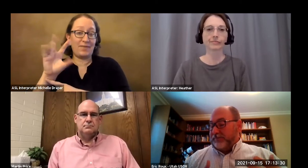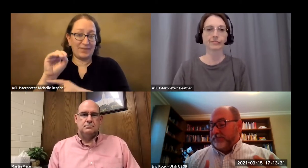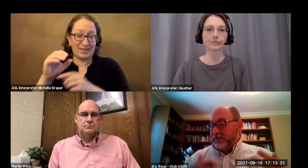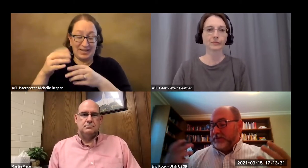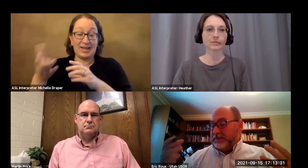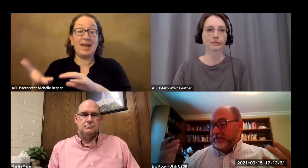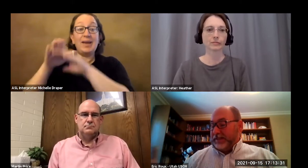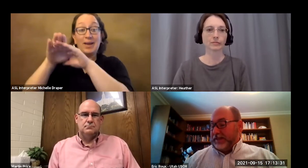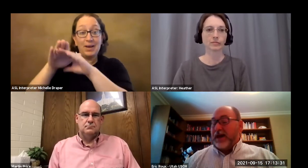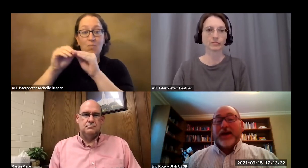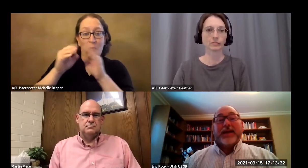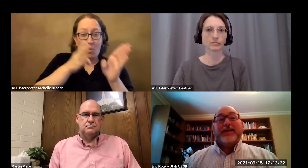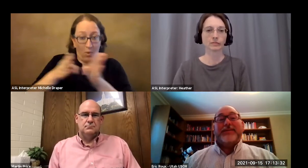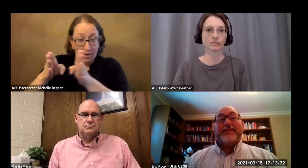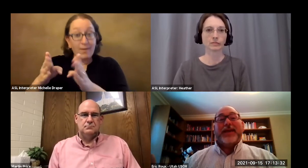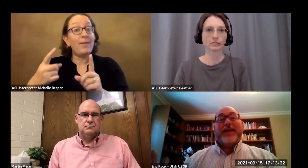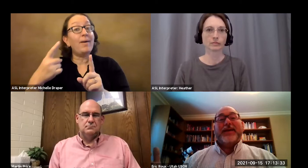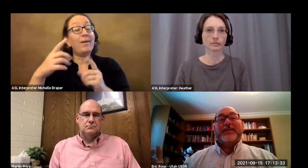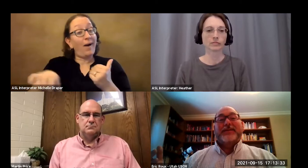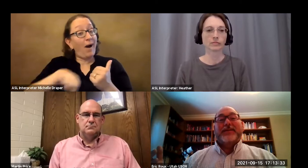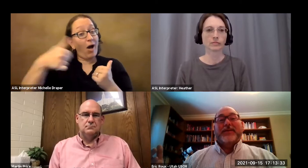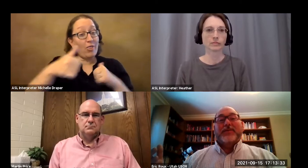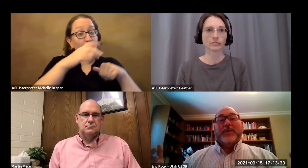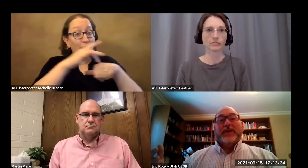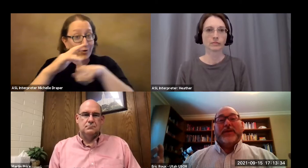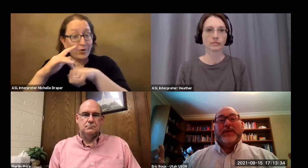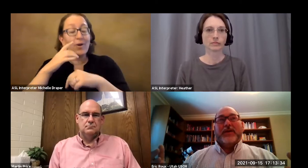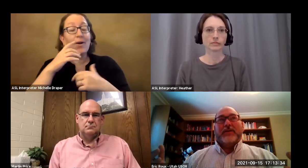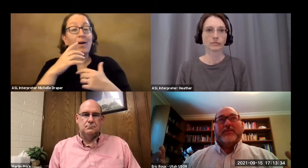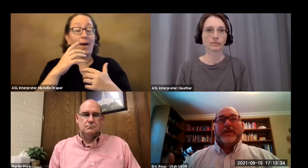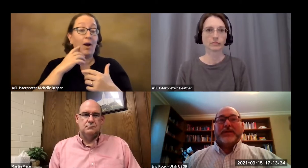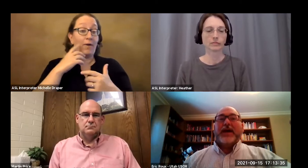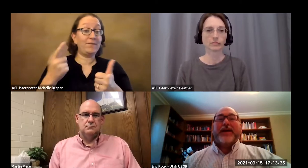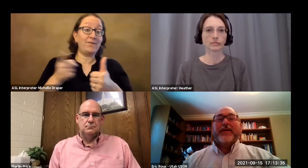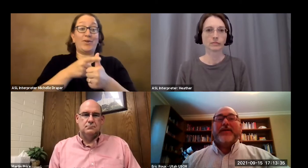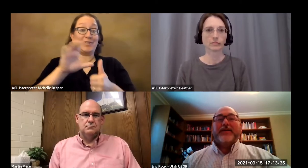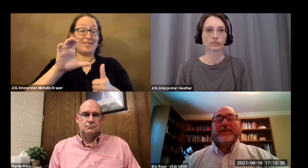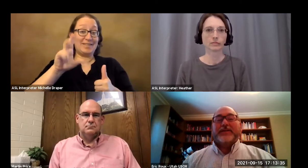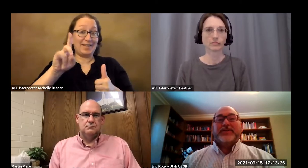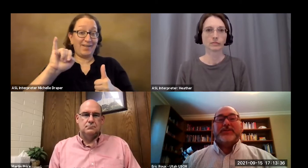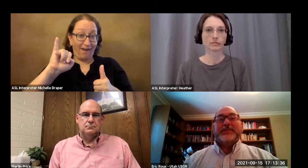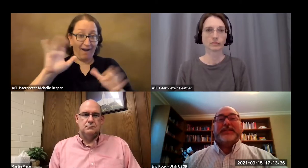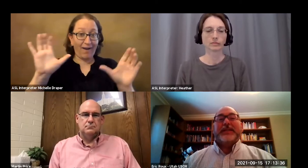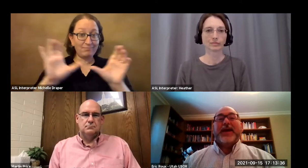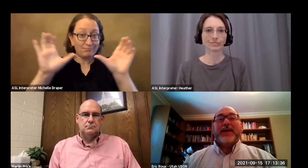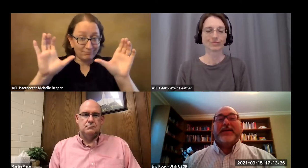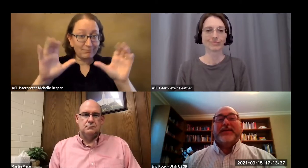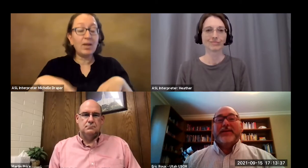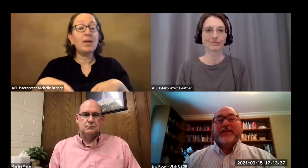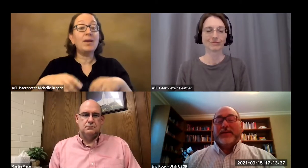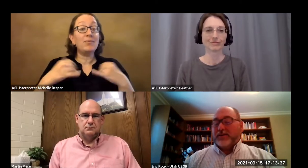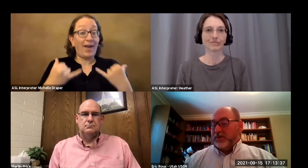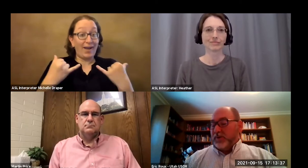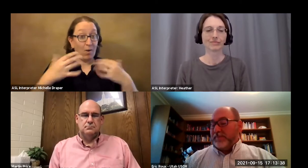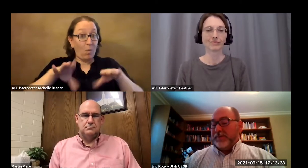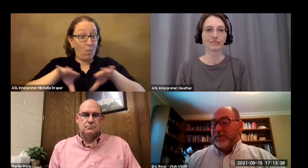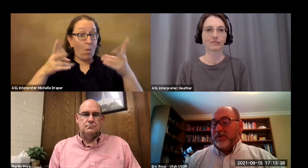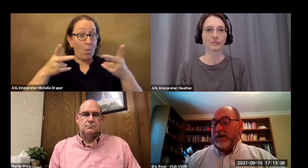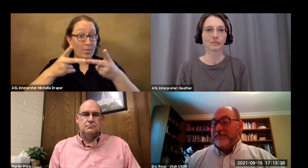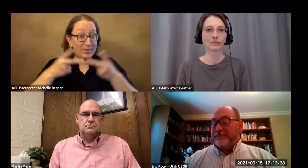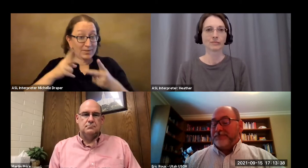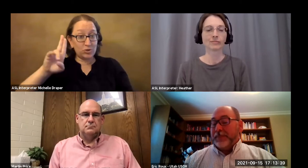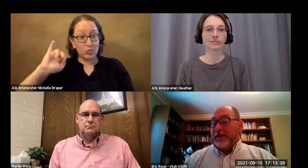certified our first CDI, and we are looking to hire an additional CDI in our